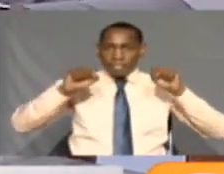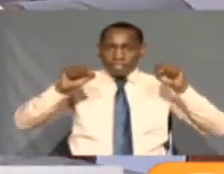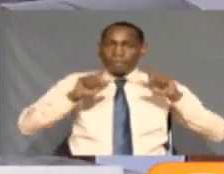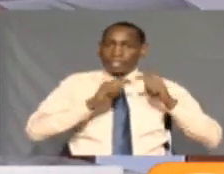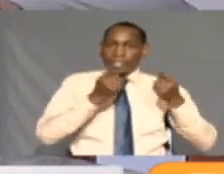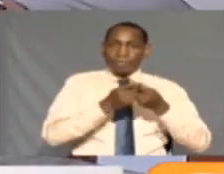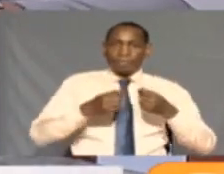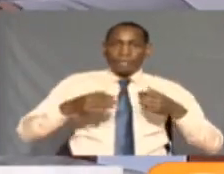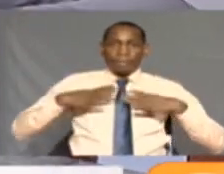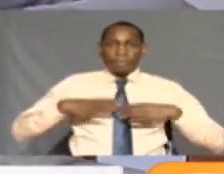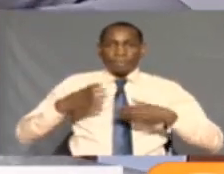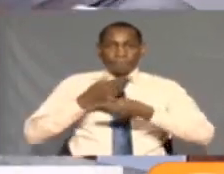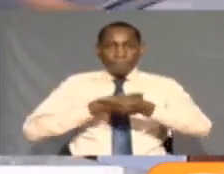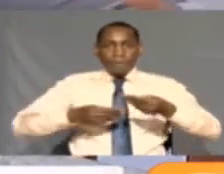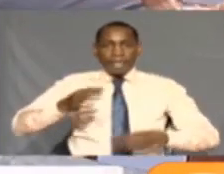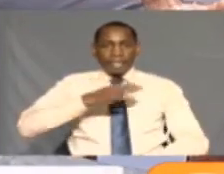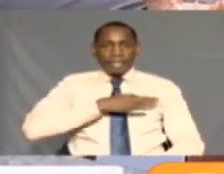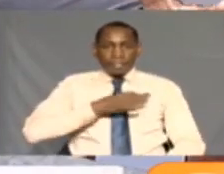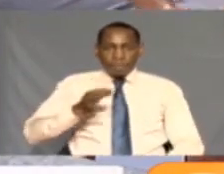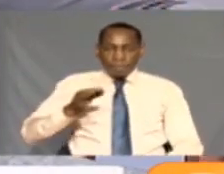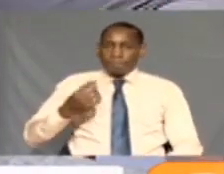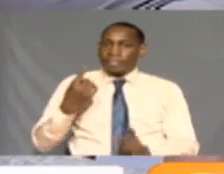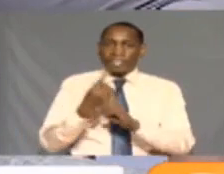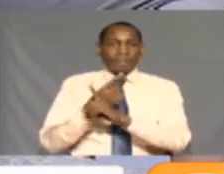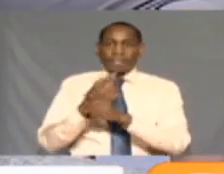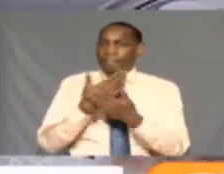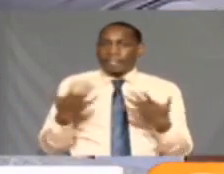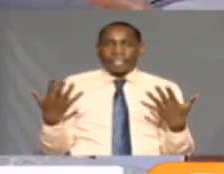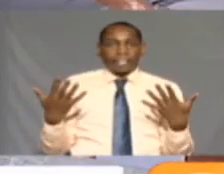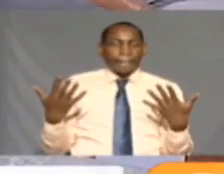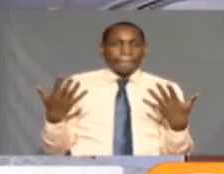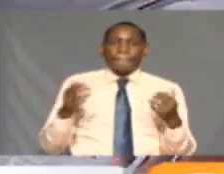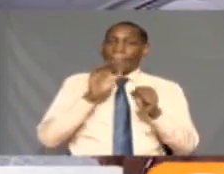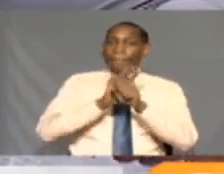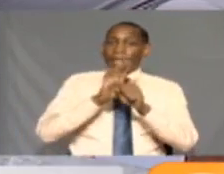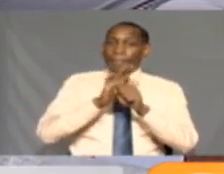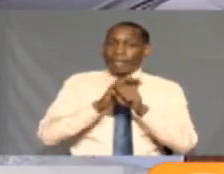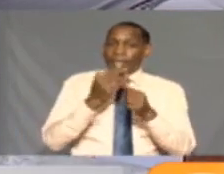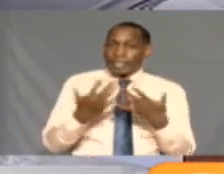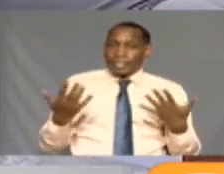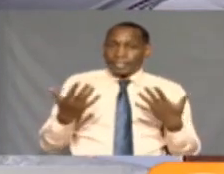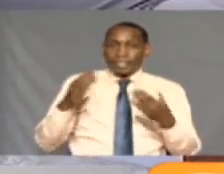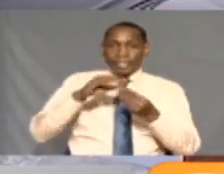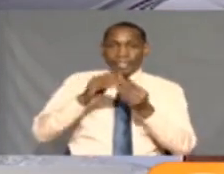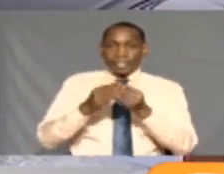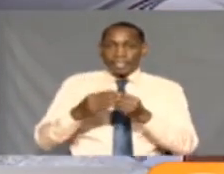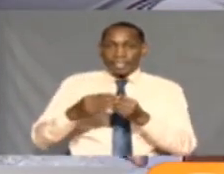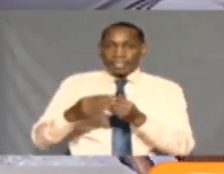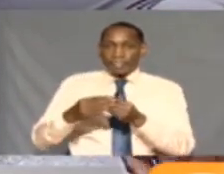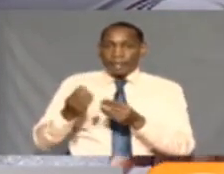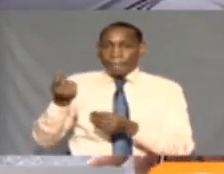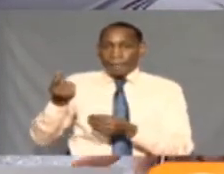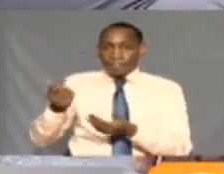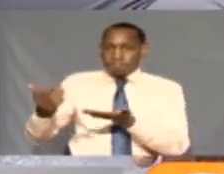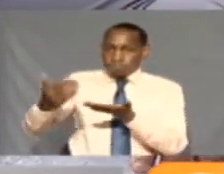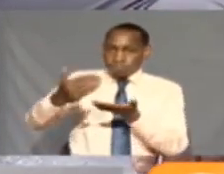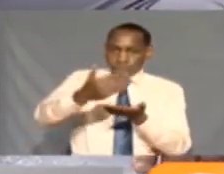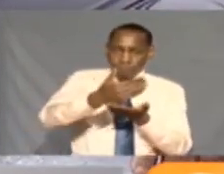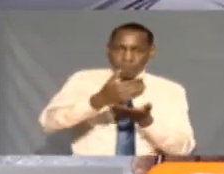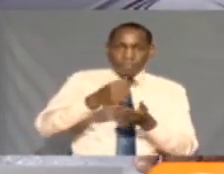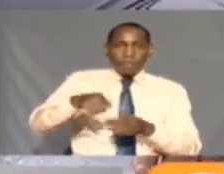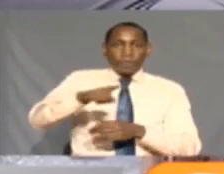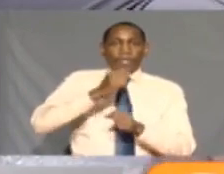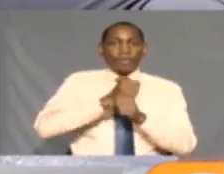buying uniforms, buying jerseys, buying all kinds of things. So many things create revenue. And all we